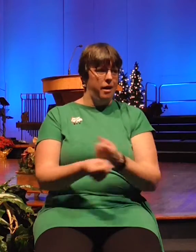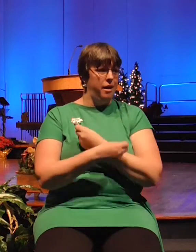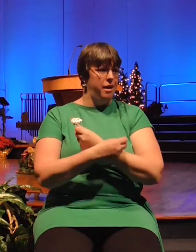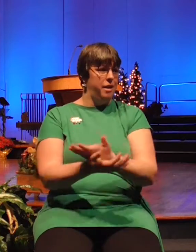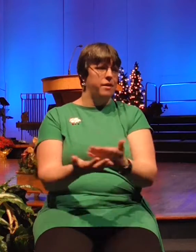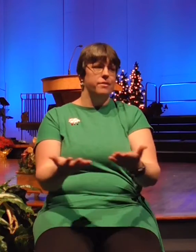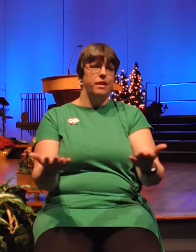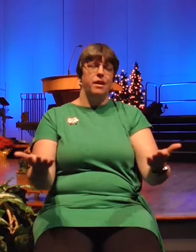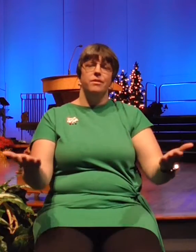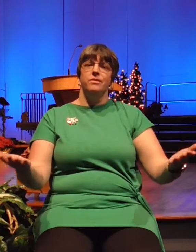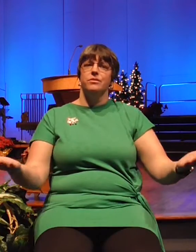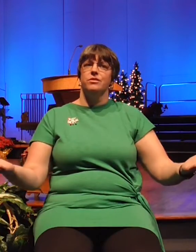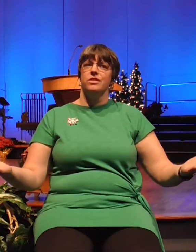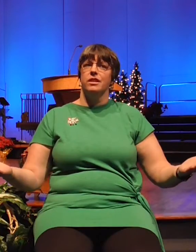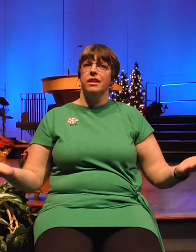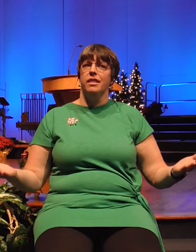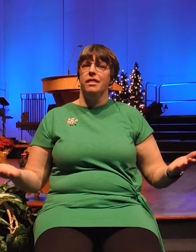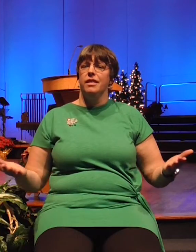God of